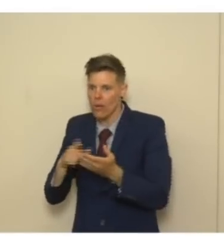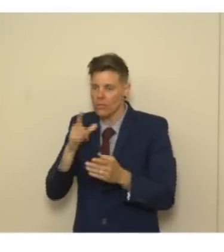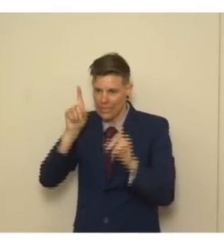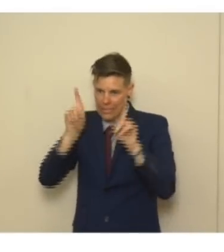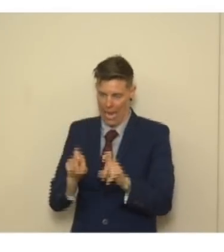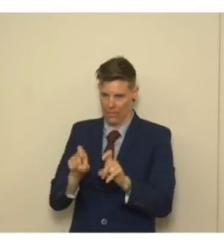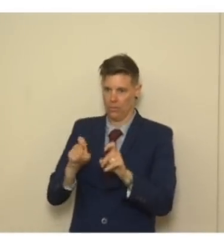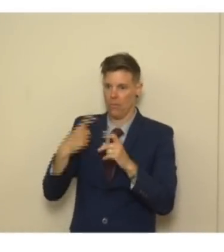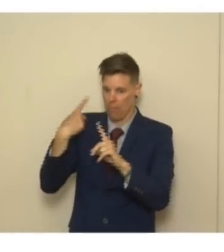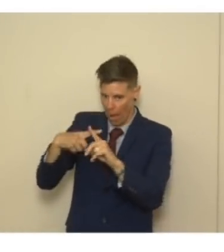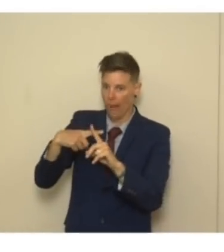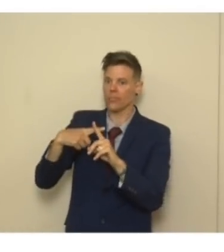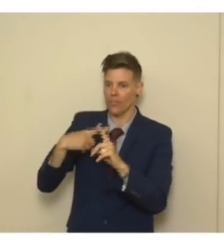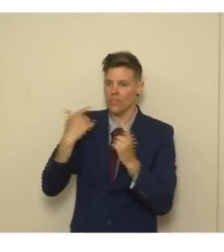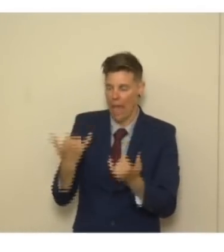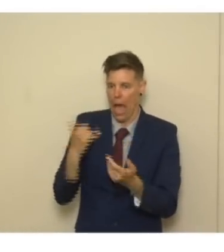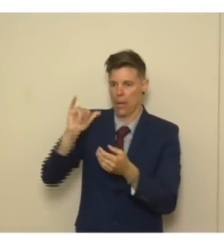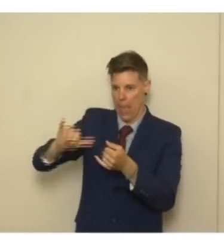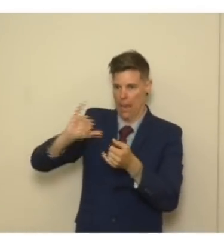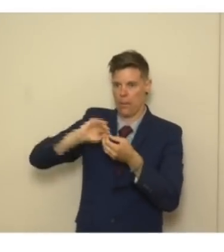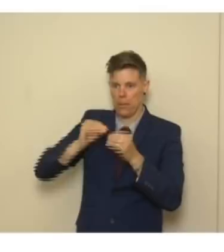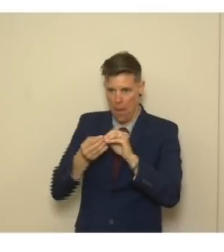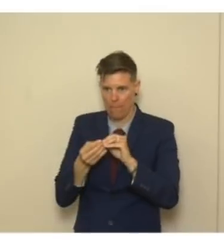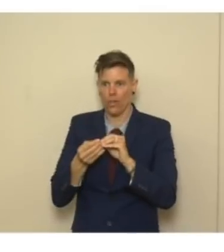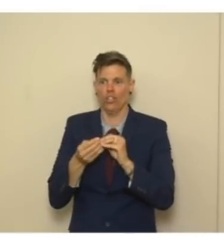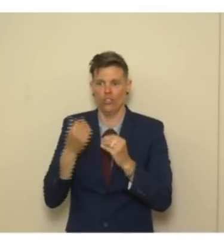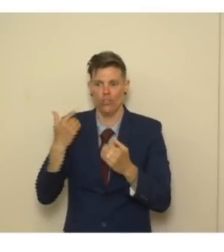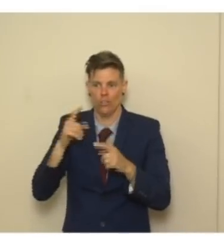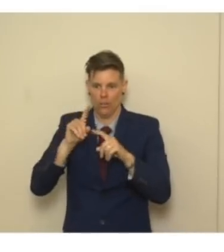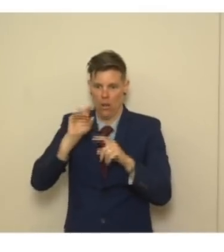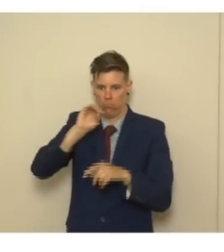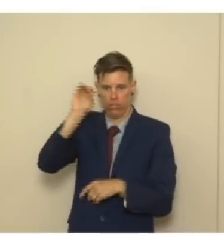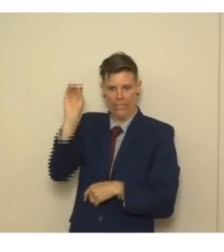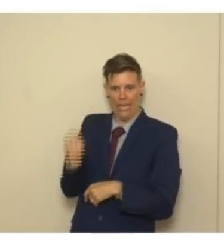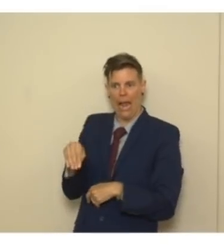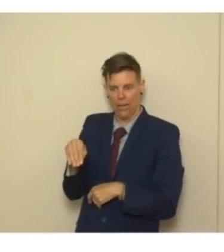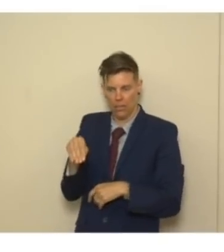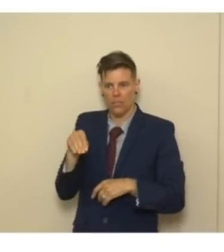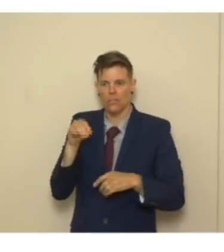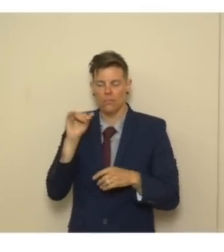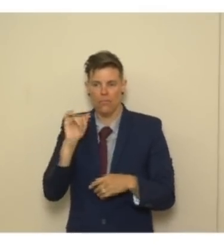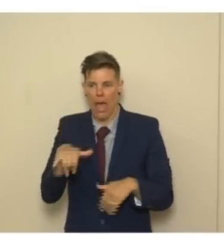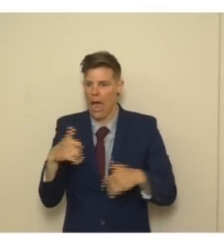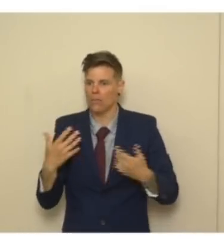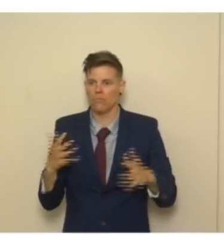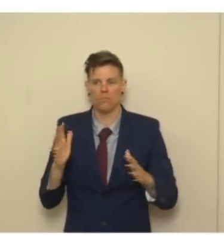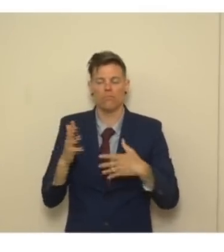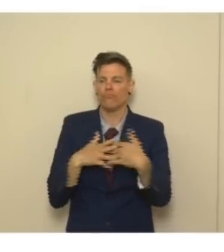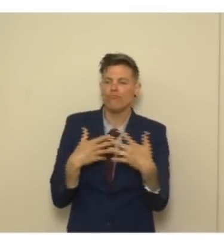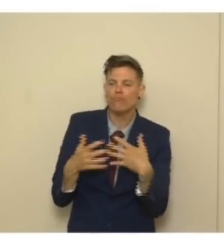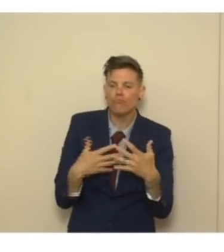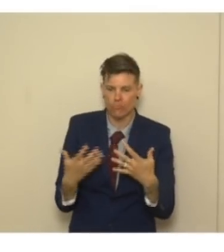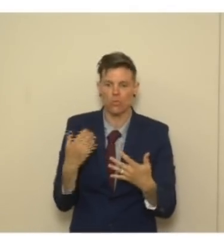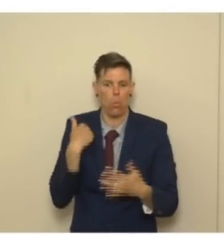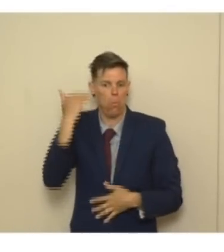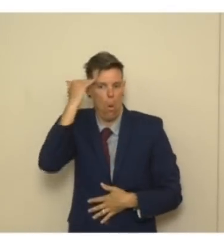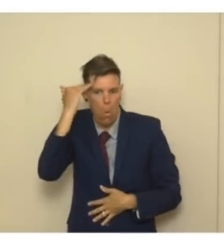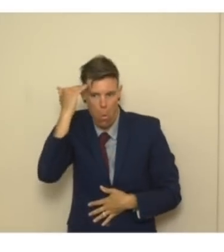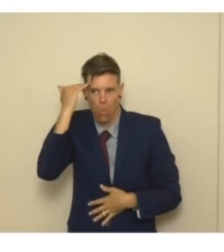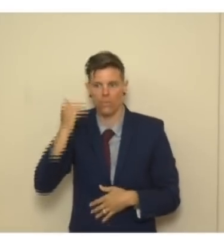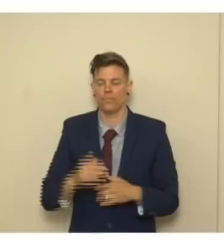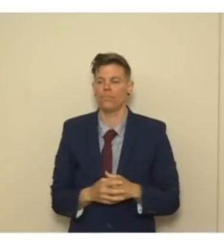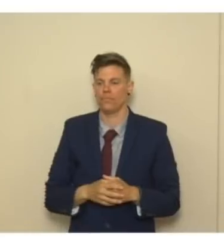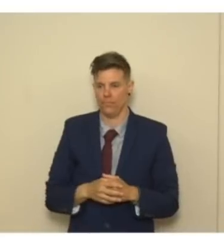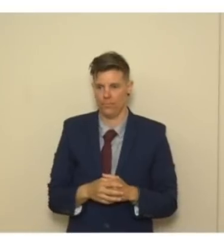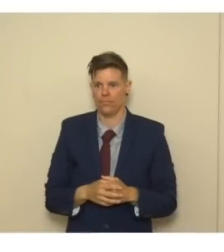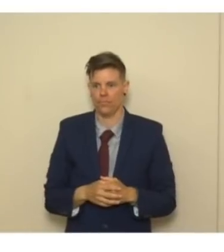down if you're testing a higher number of people. And what we're seeing in Arizona here is that the test positivity rate went